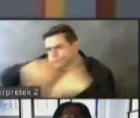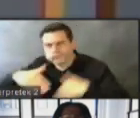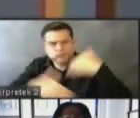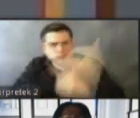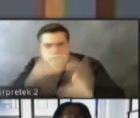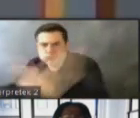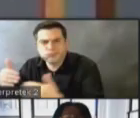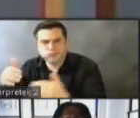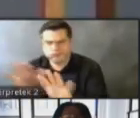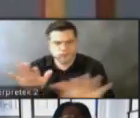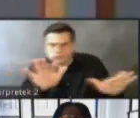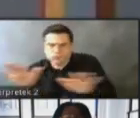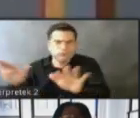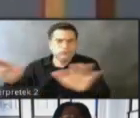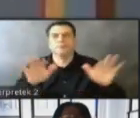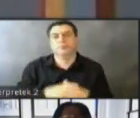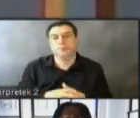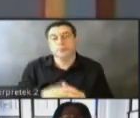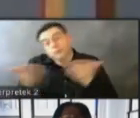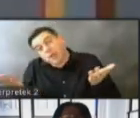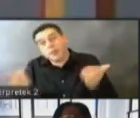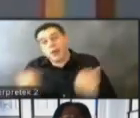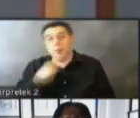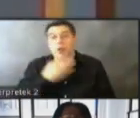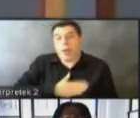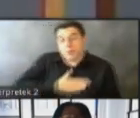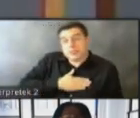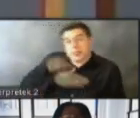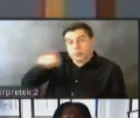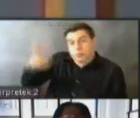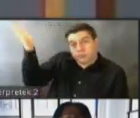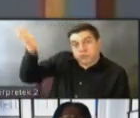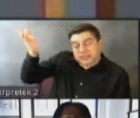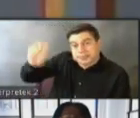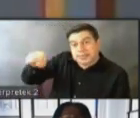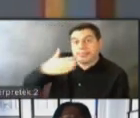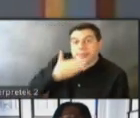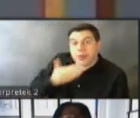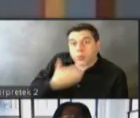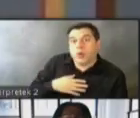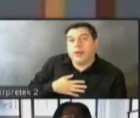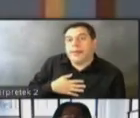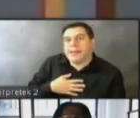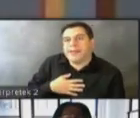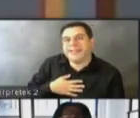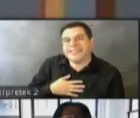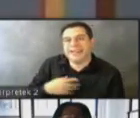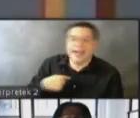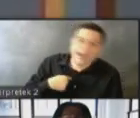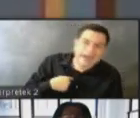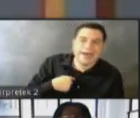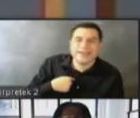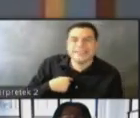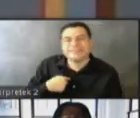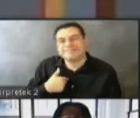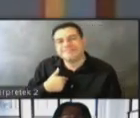So I appreciate the report from the Florida Housing Coalition. I too was hoping for some more innovative